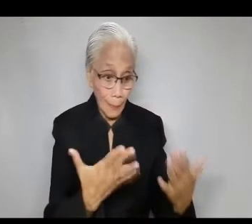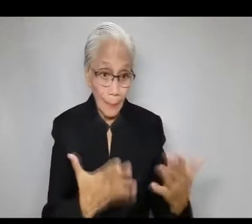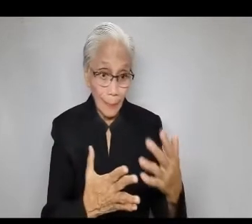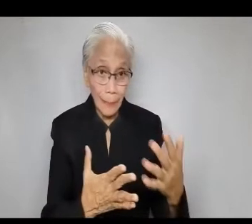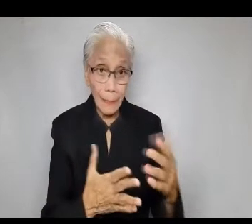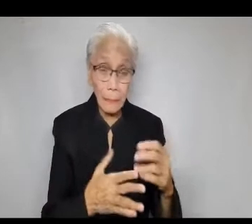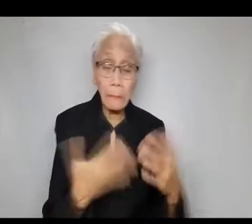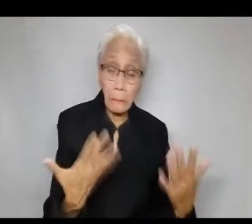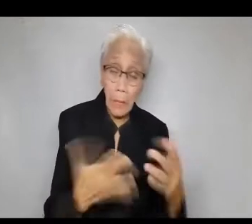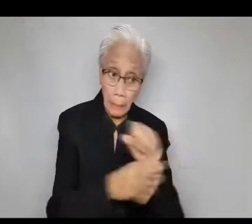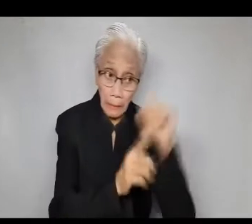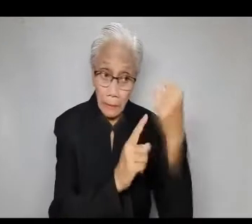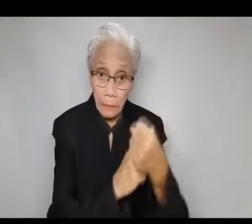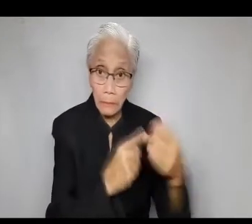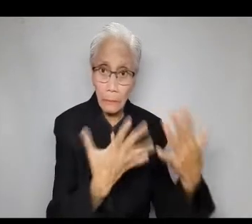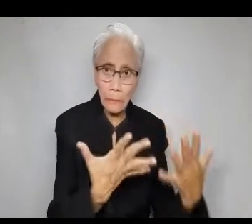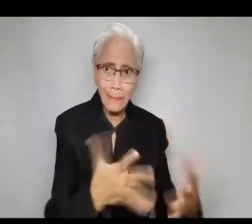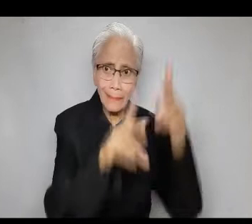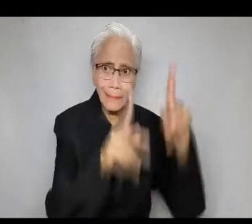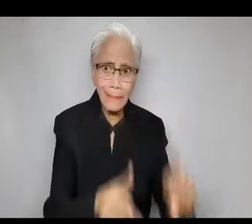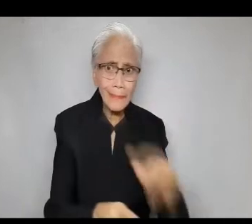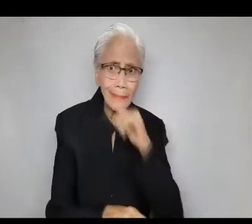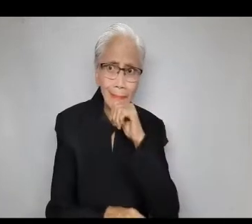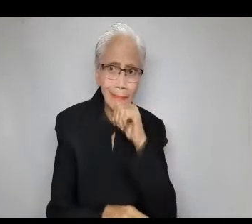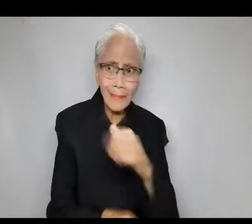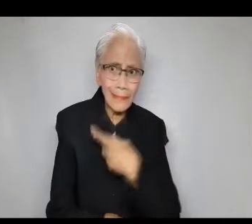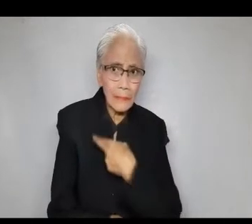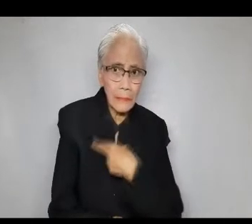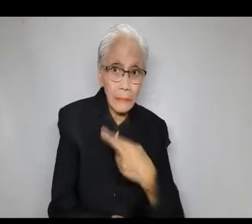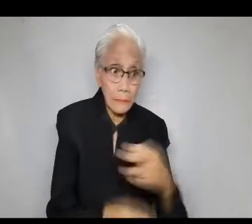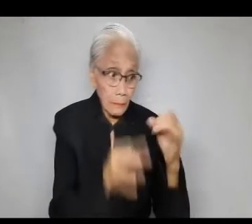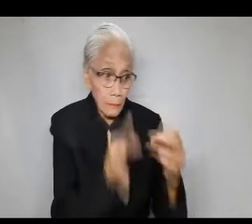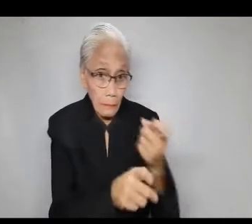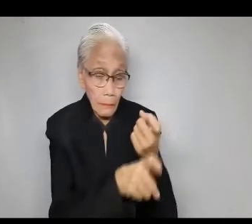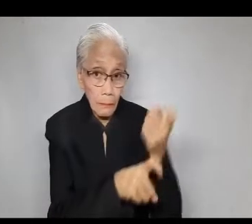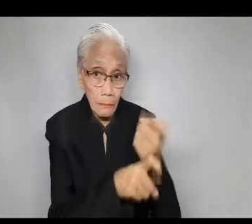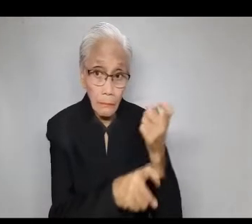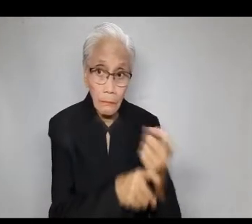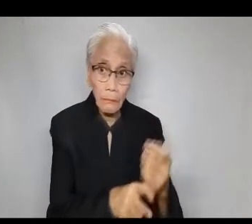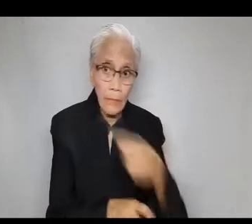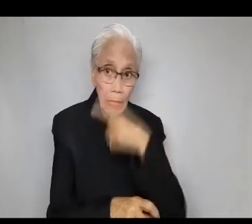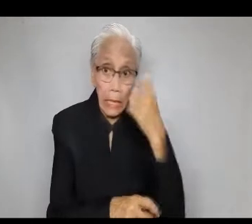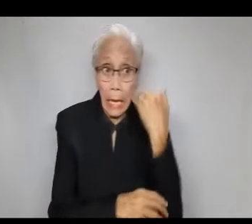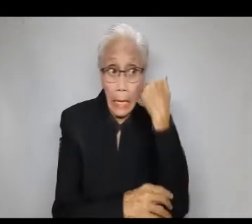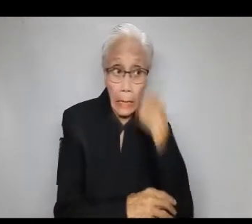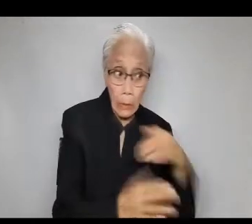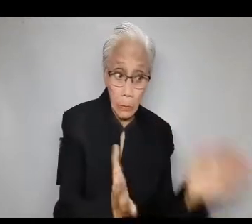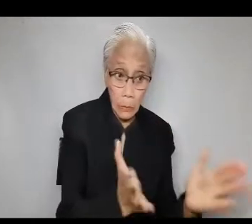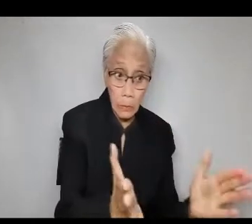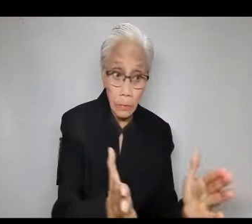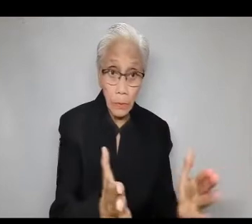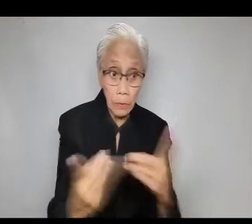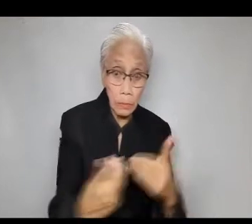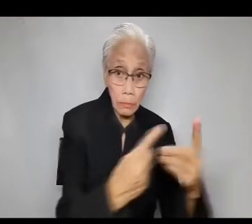At this stage, a person doesn't even react when being hit or subjected to torture. The lack of